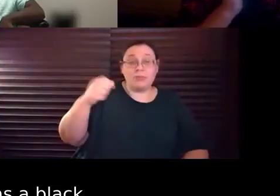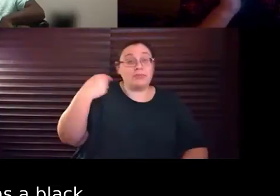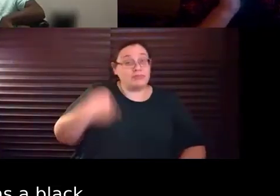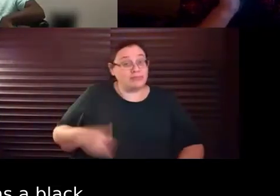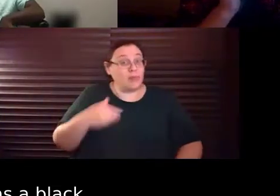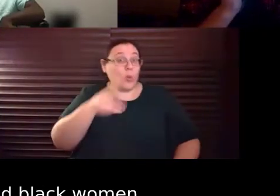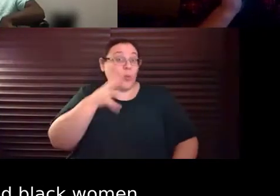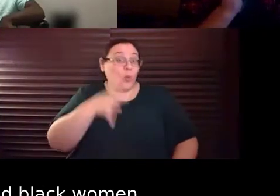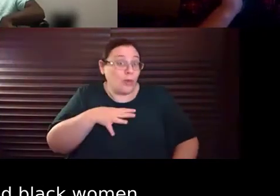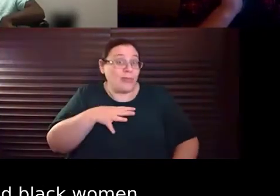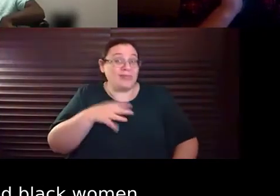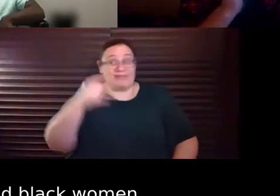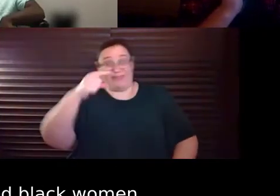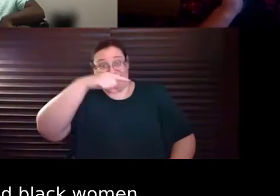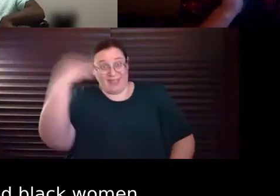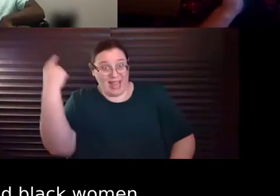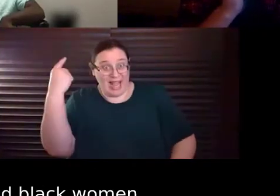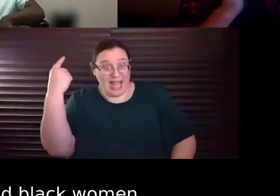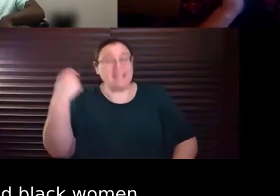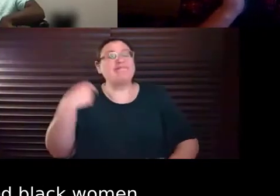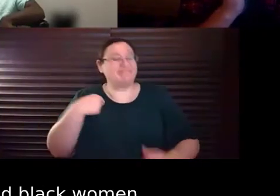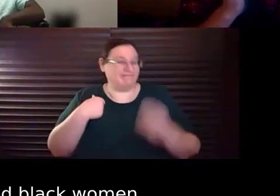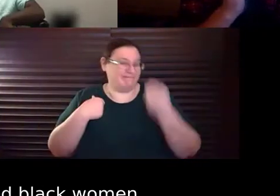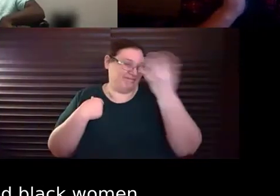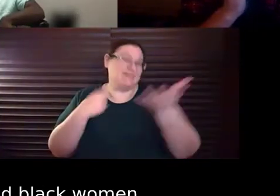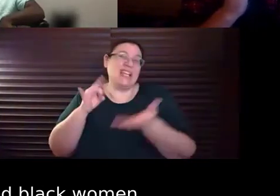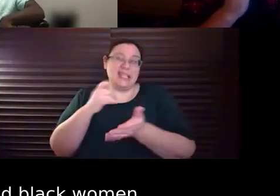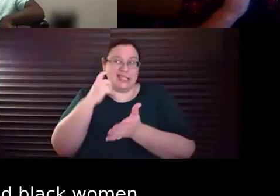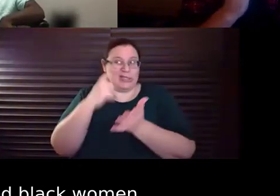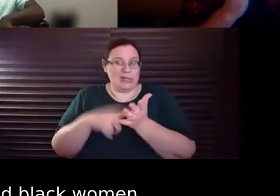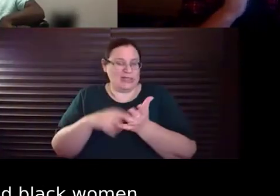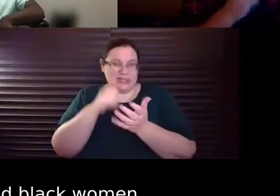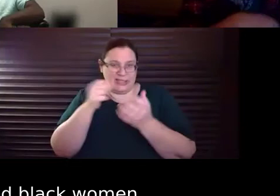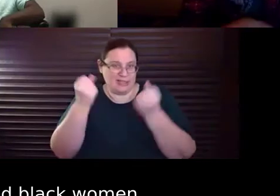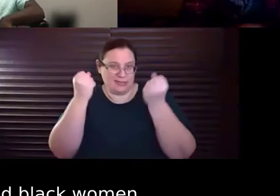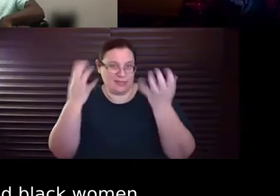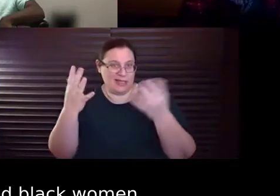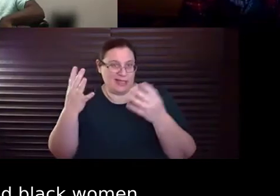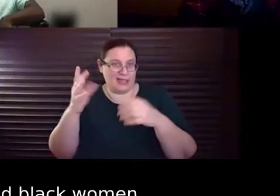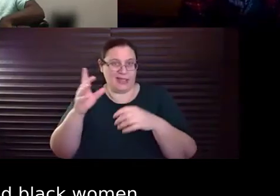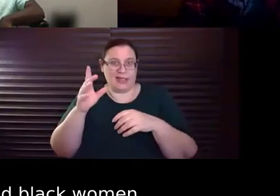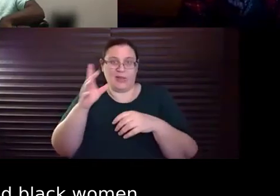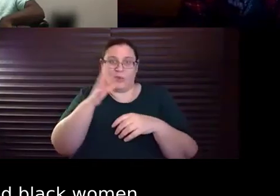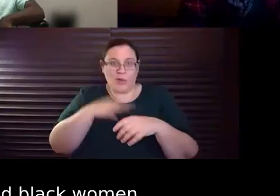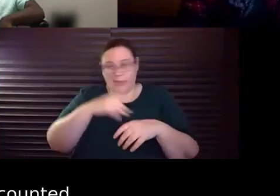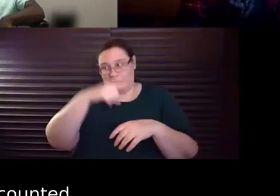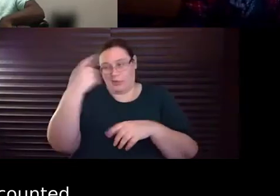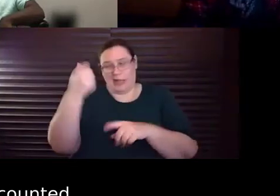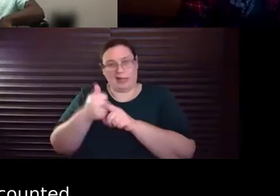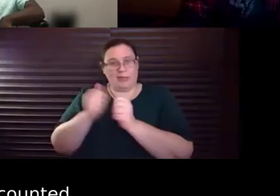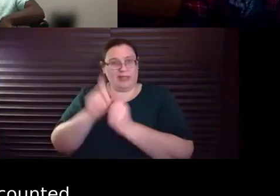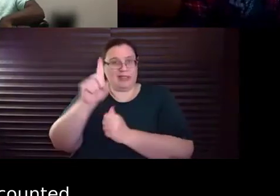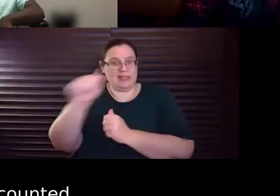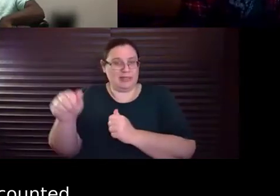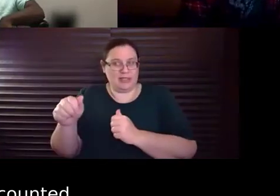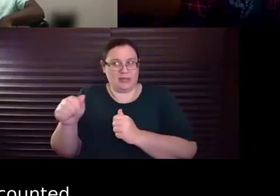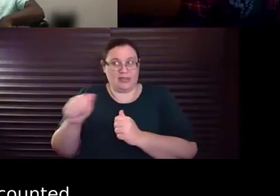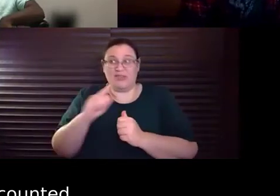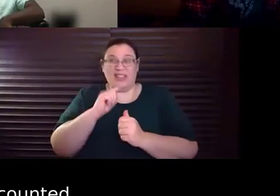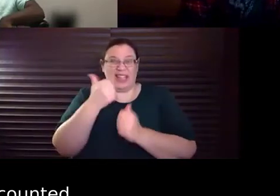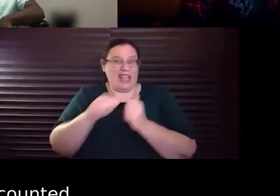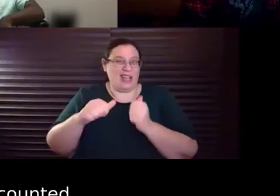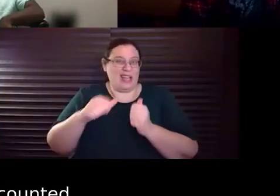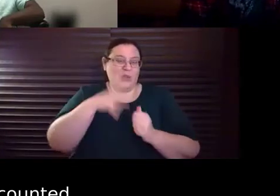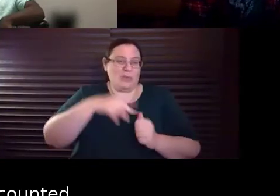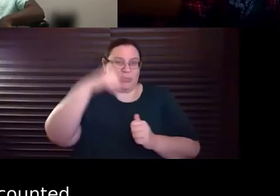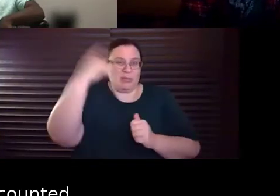did notice a lack of disabled Black women, and pretty much Black women, period. I counted like maybe